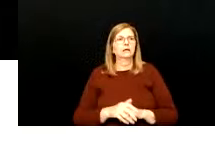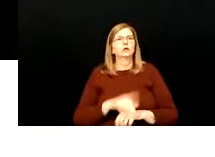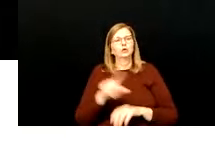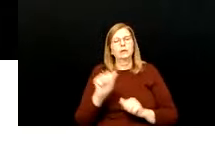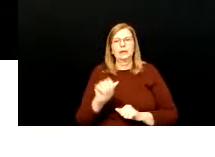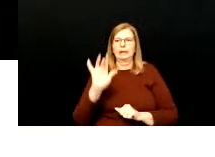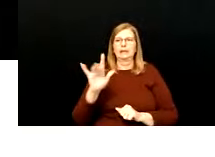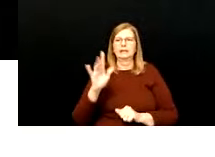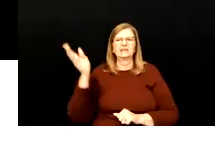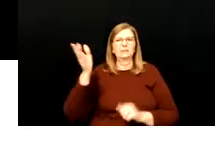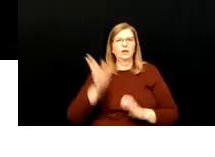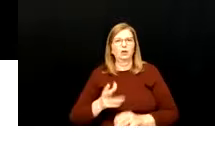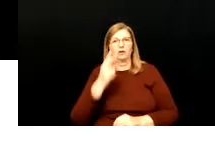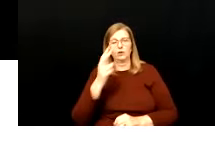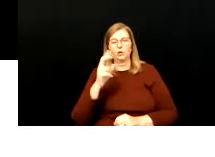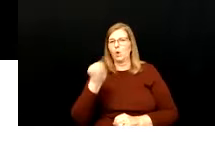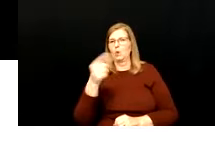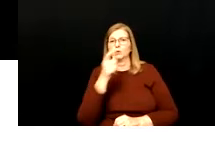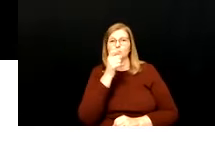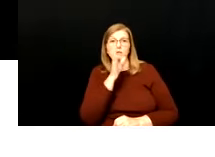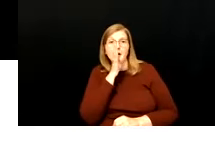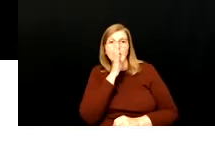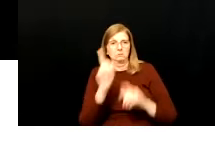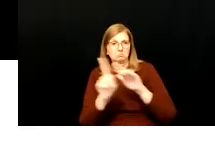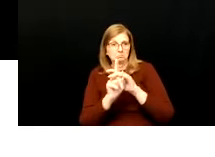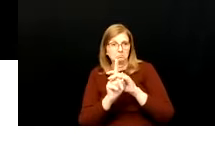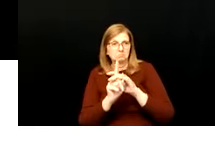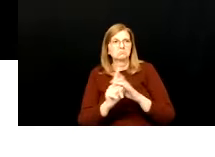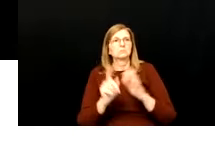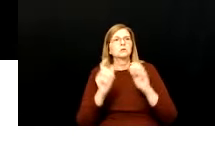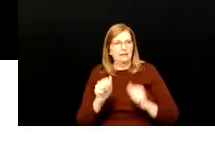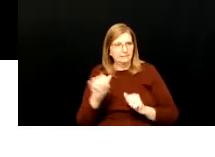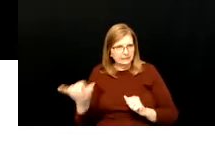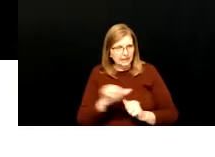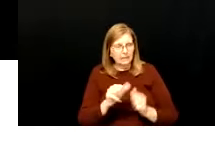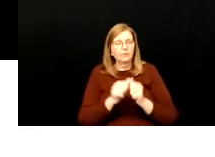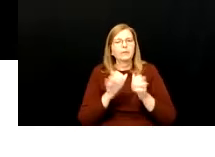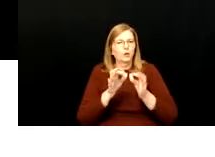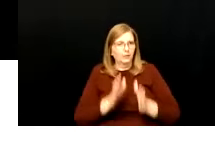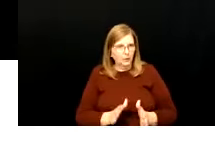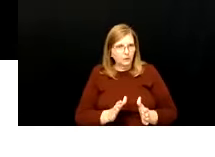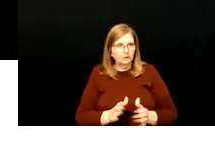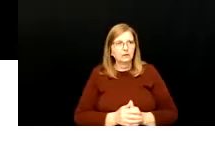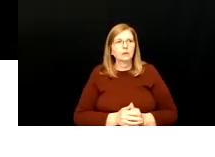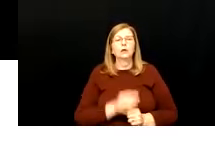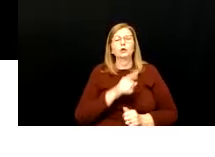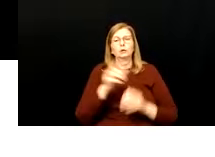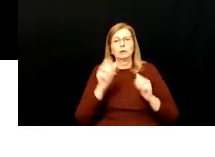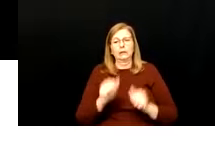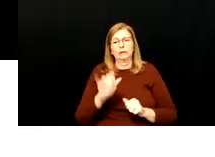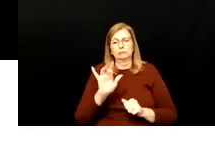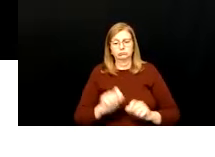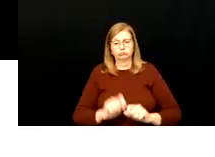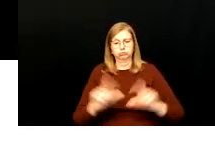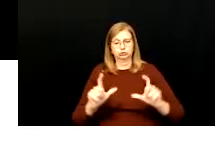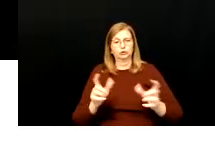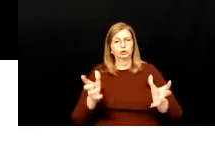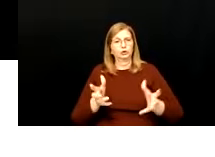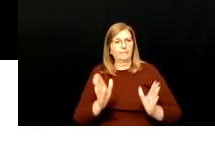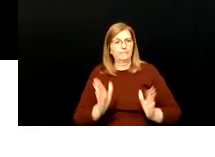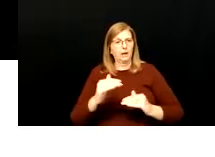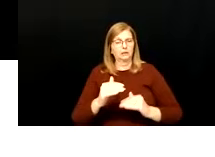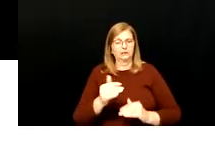speaker view and only the speaker will be seen. You can also do the same with the interpreter, and you can click and open up your chat box so it's there